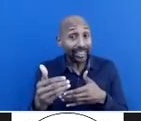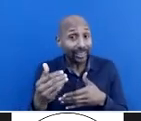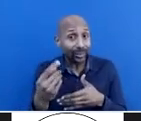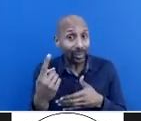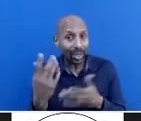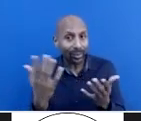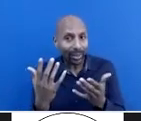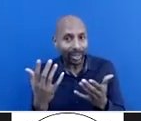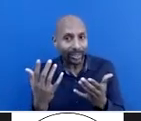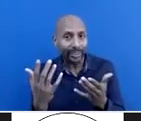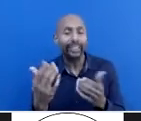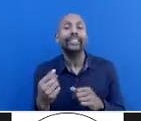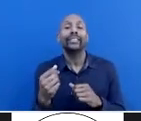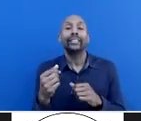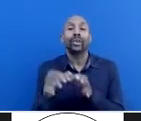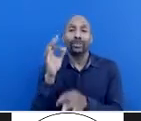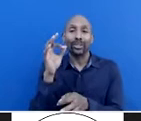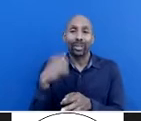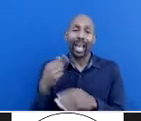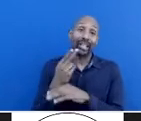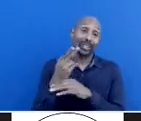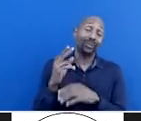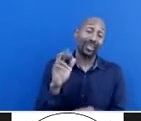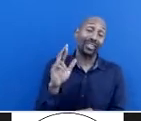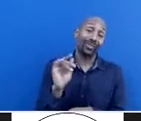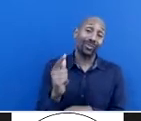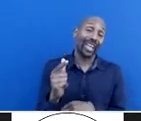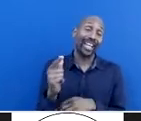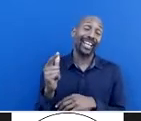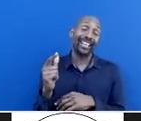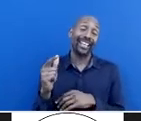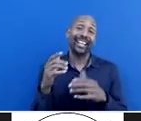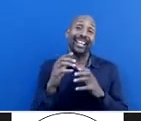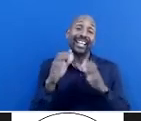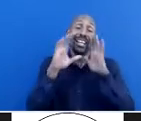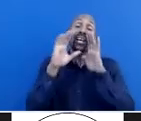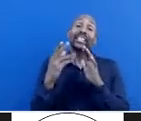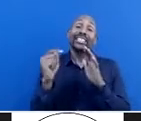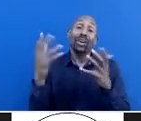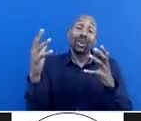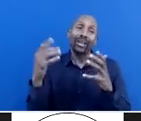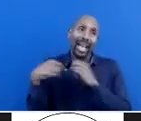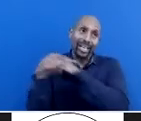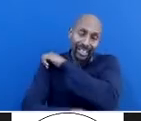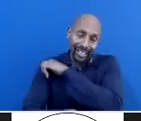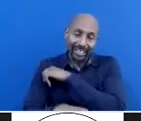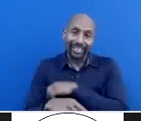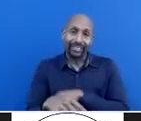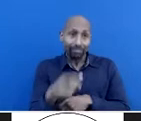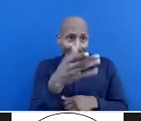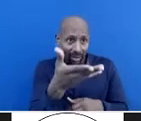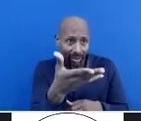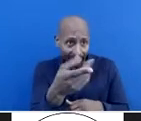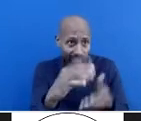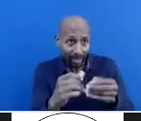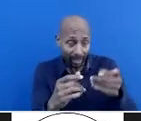You see what I did there? Yeah, go ahead, please. Not to divert that this is about Black history, because it absolutely